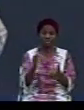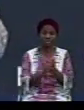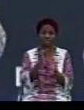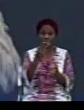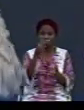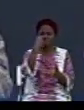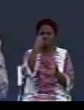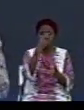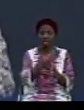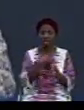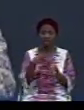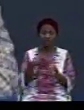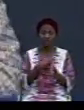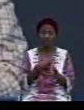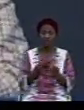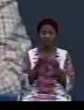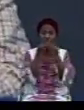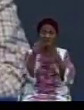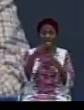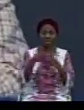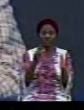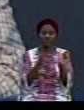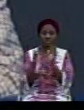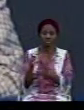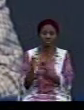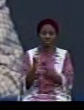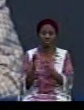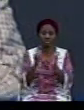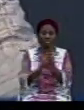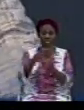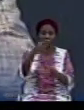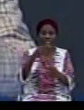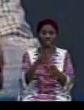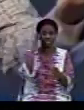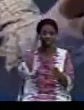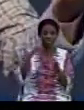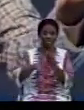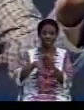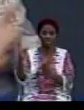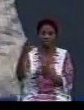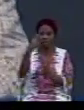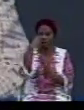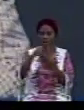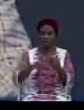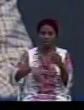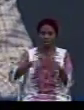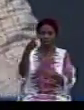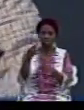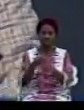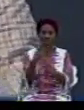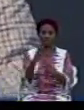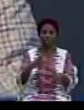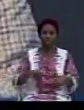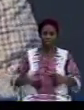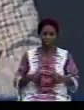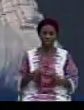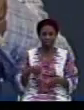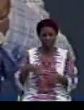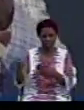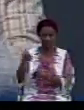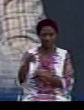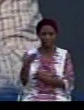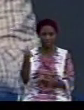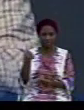will drive away the blindness in their life. Give them a helping hand. Talk to